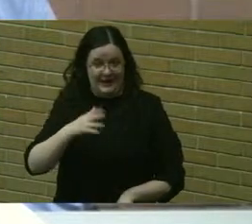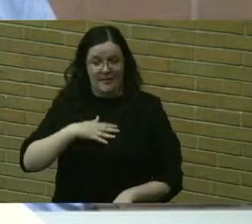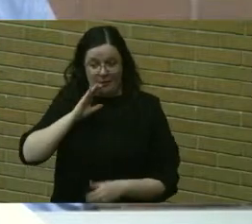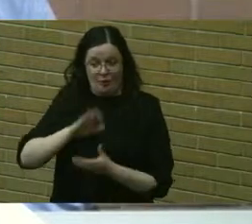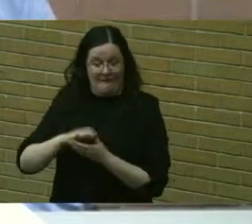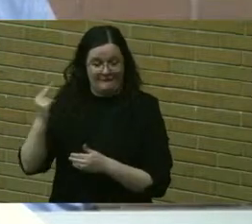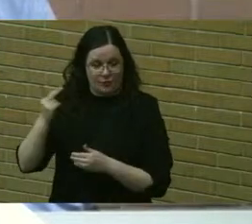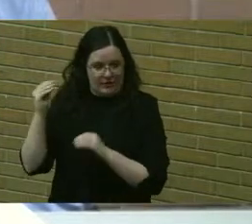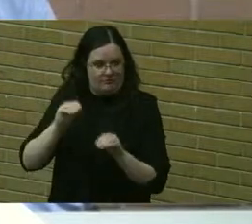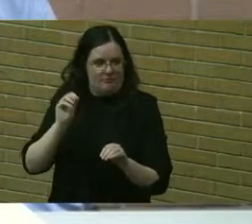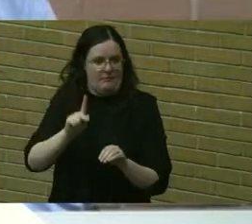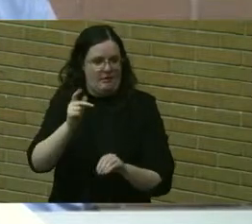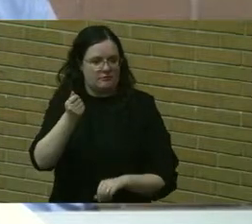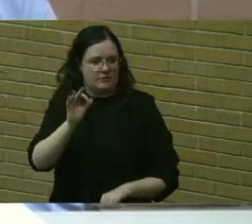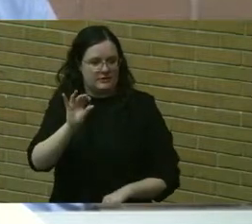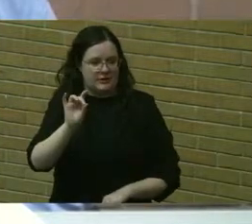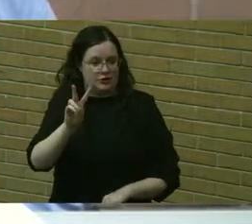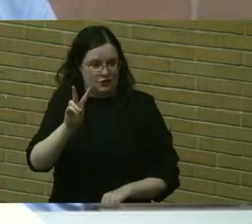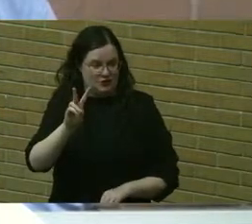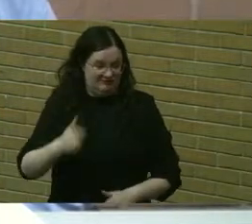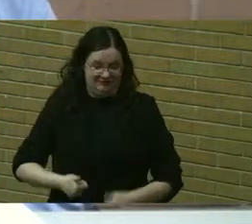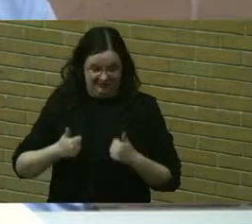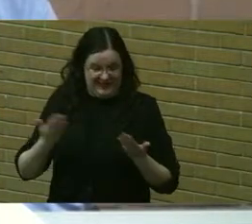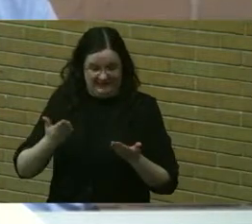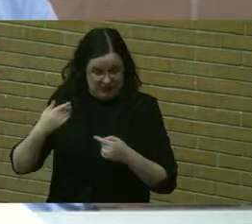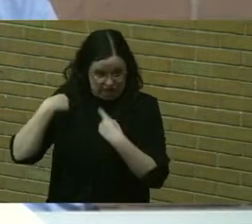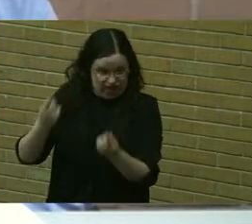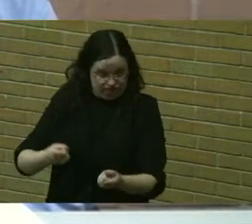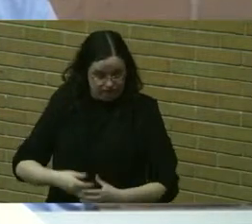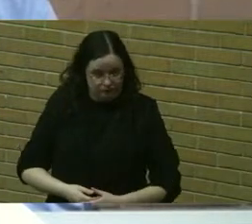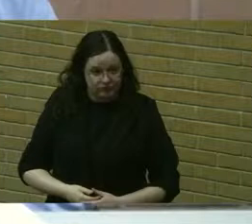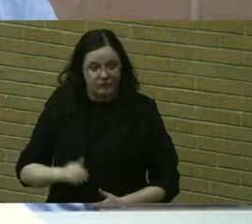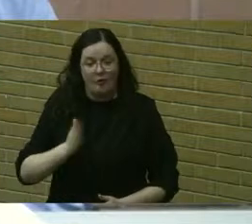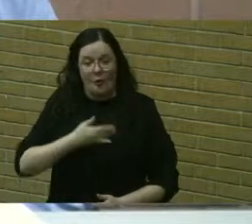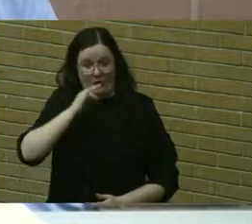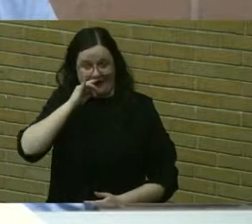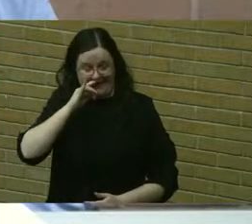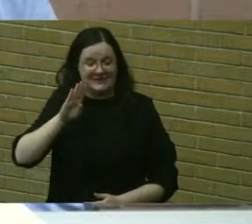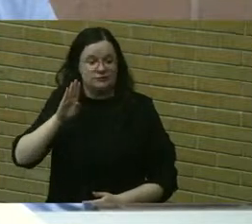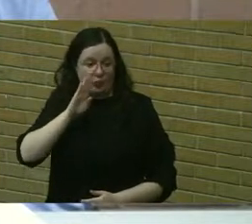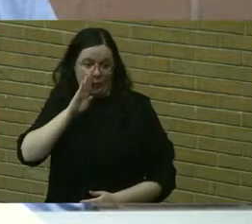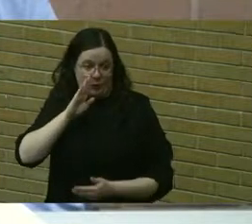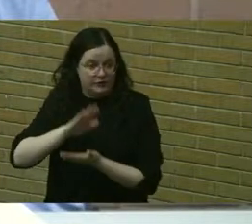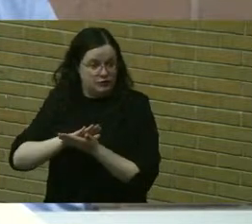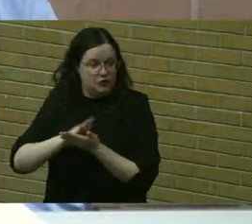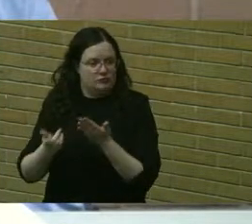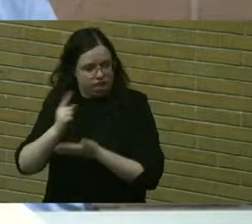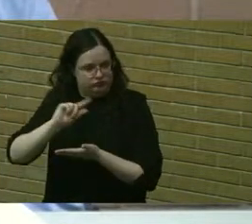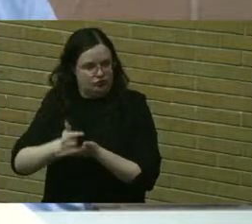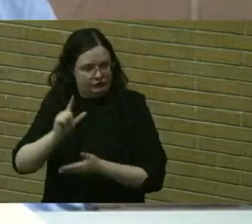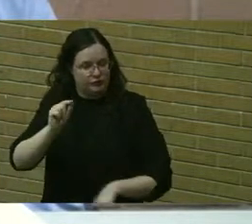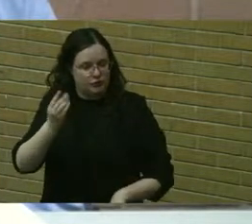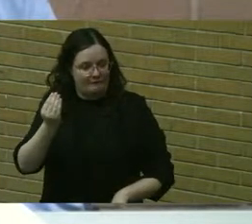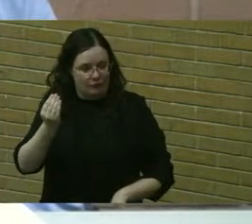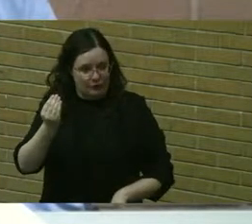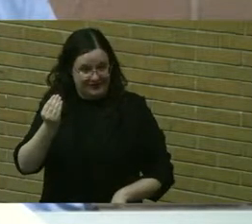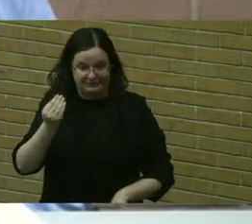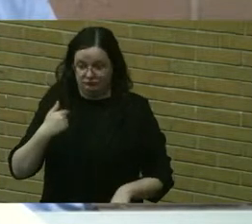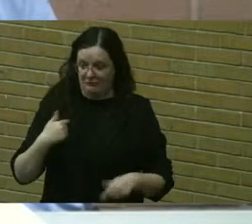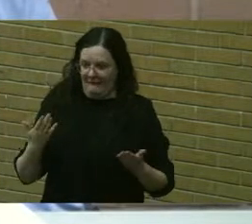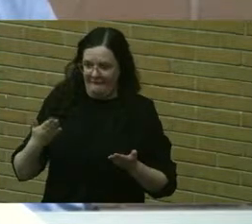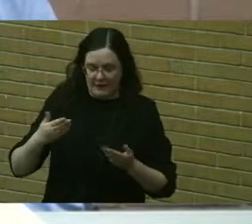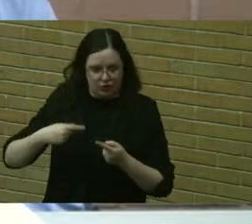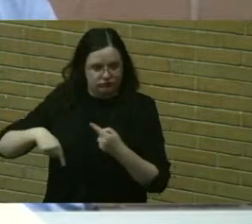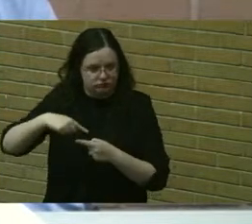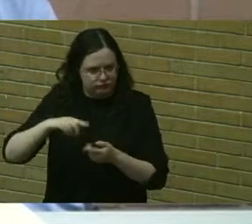in 1992. Our kids graduated from Brighton in 2014. I spent significant time in and around all schools